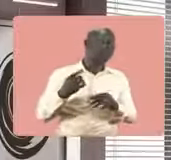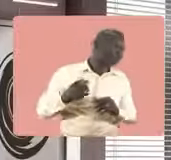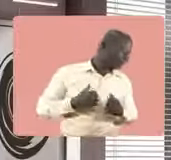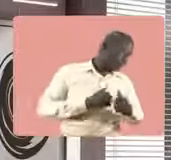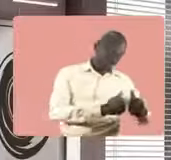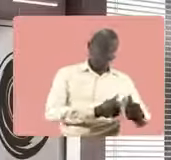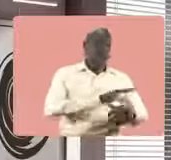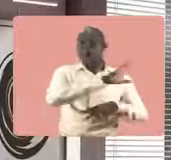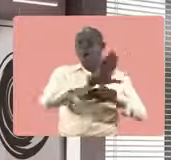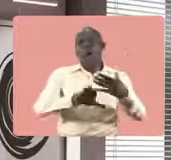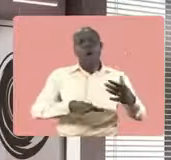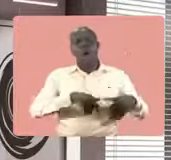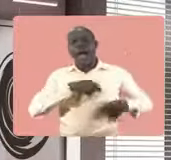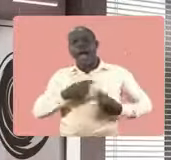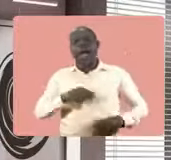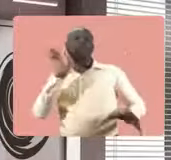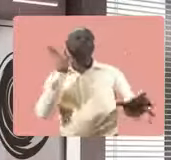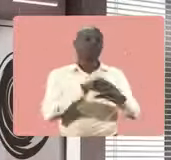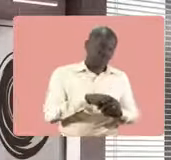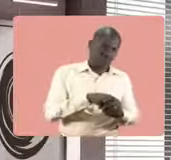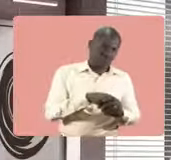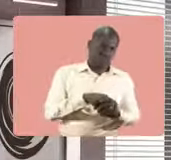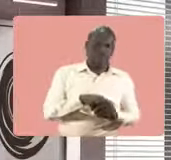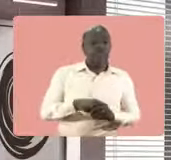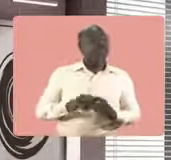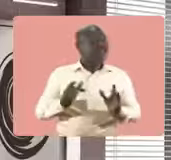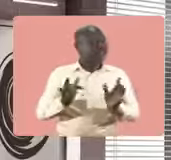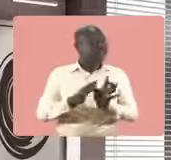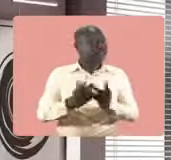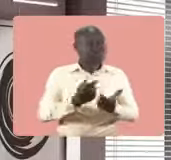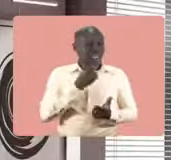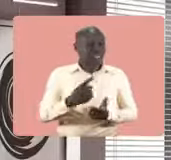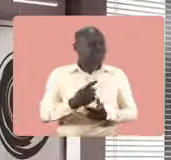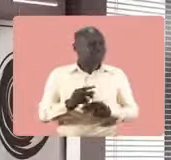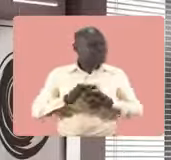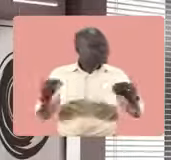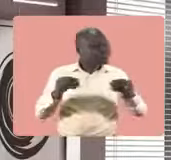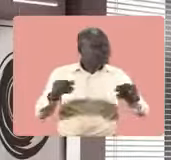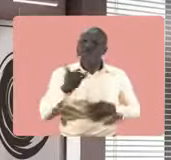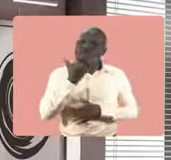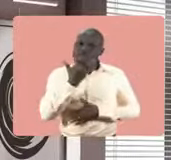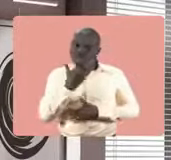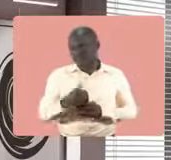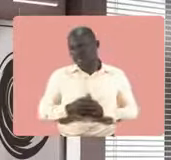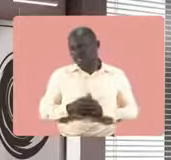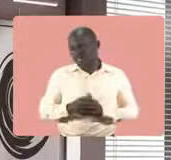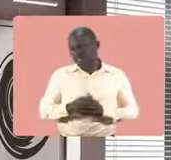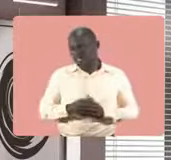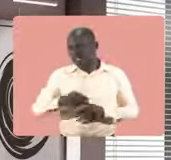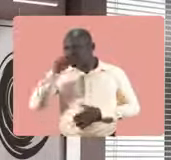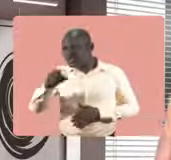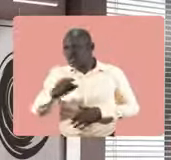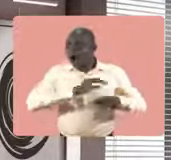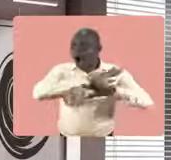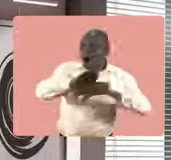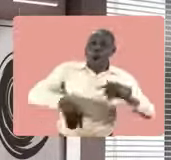nyina a hye sa enkrofo emu na Bible se eno mi nka onipa biara a onfa ne